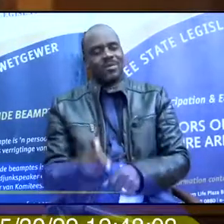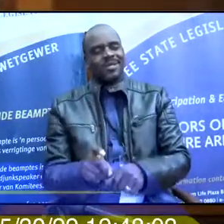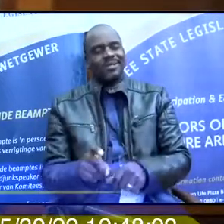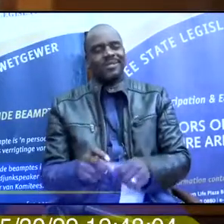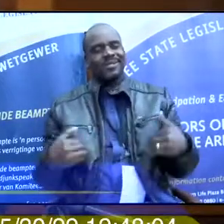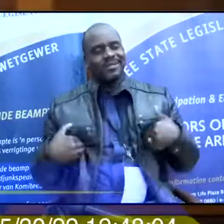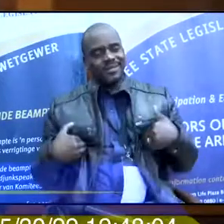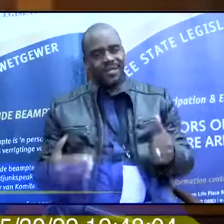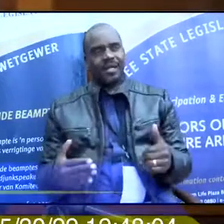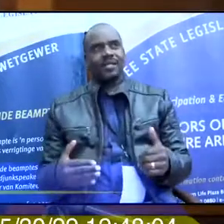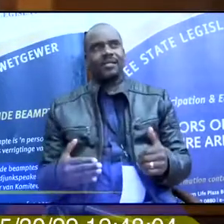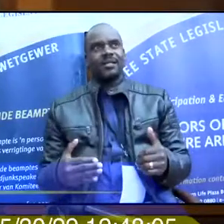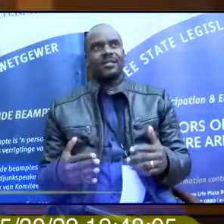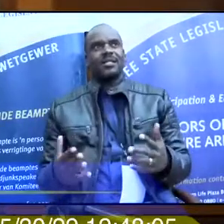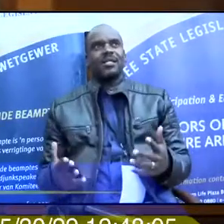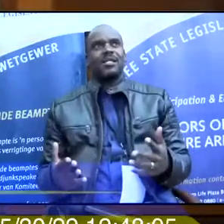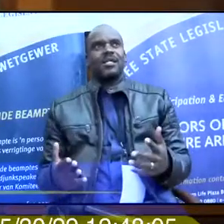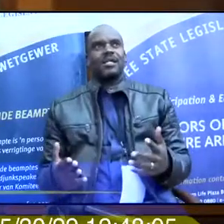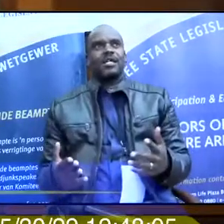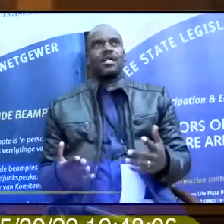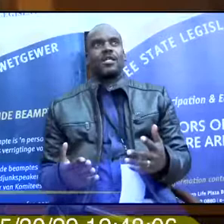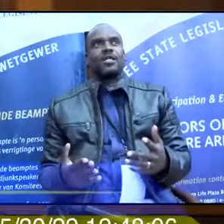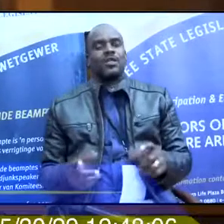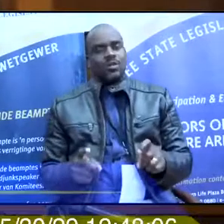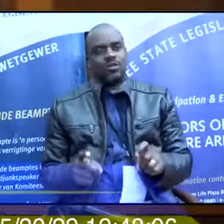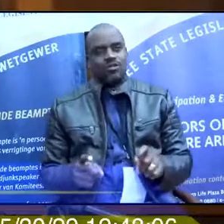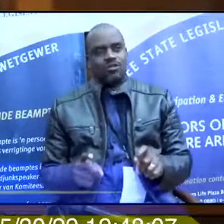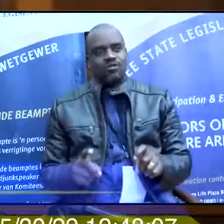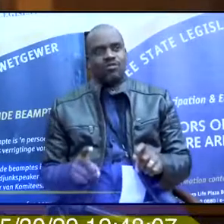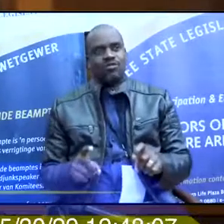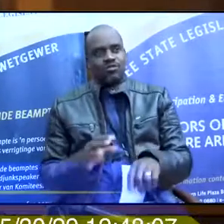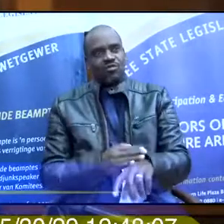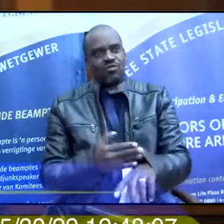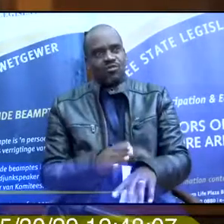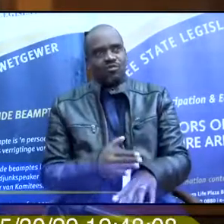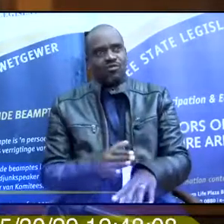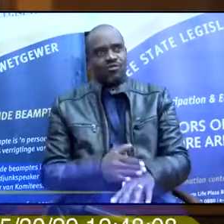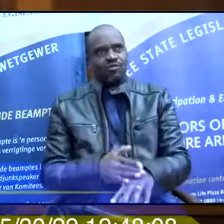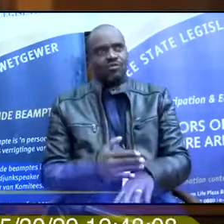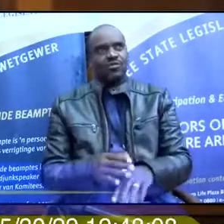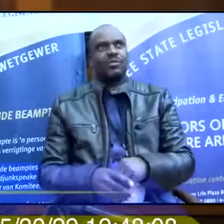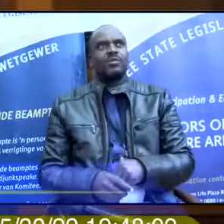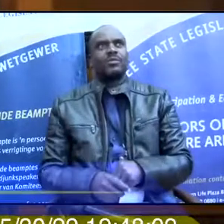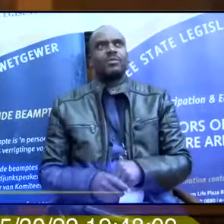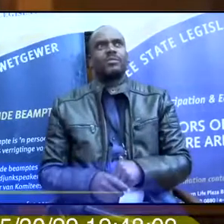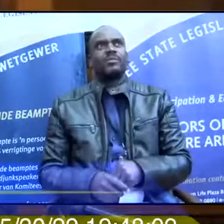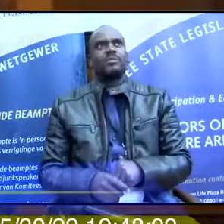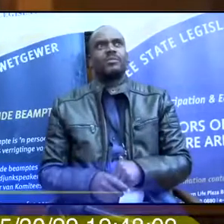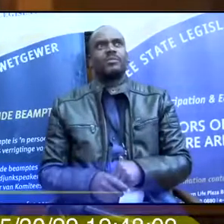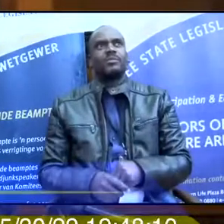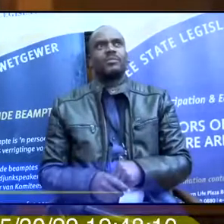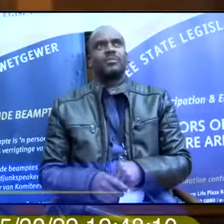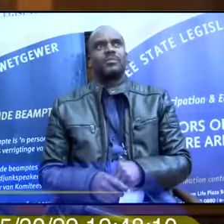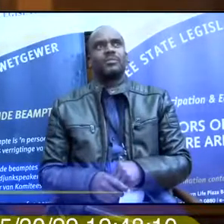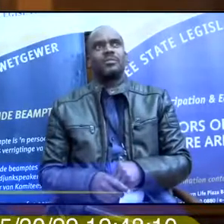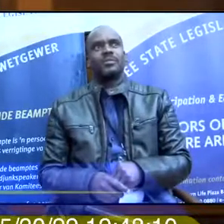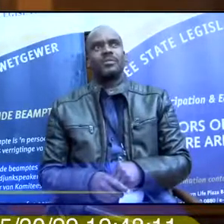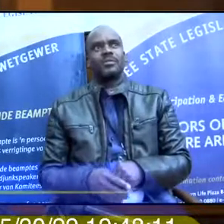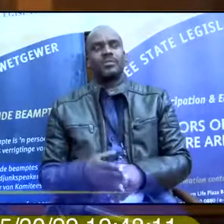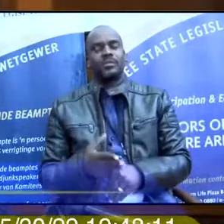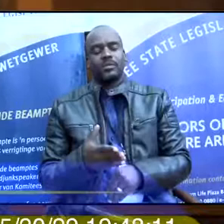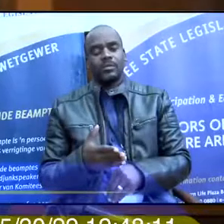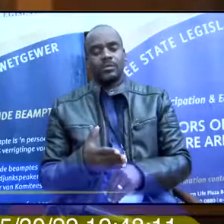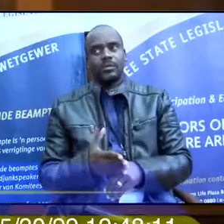some point counselors won't be there and it it turns every process null and void if